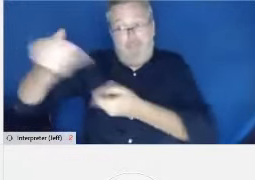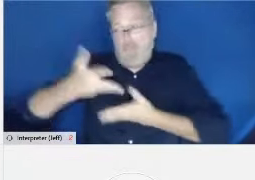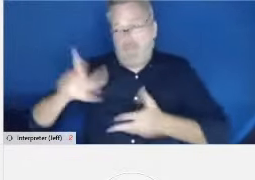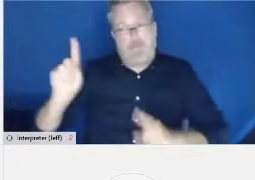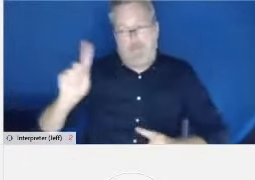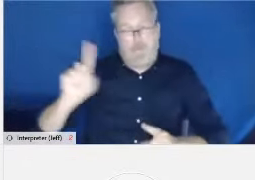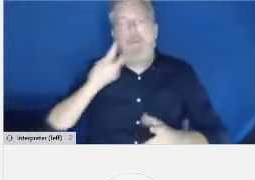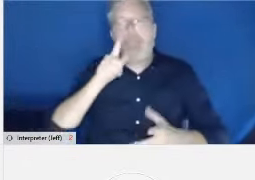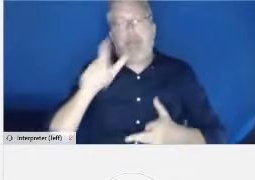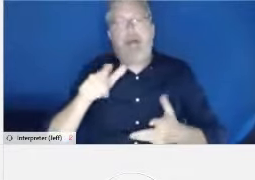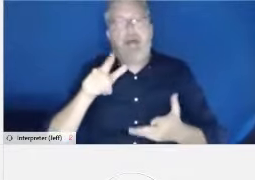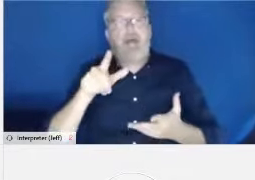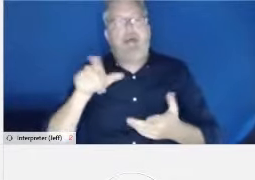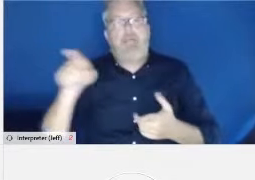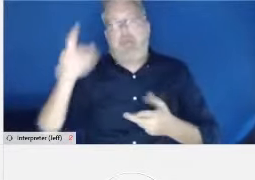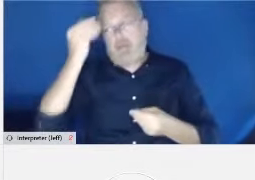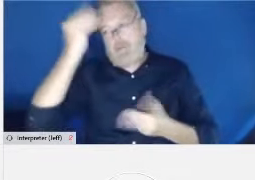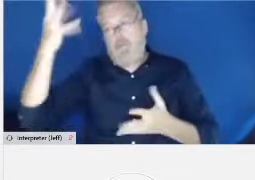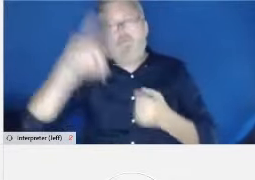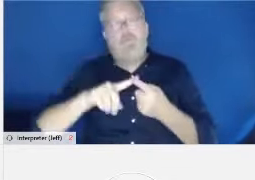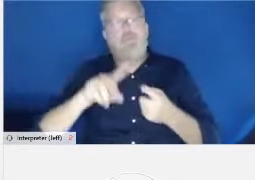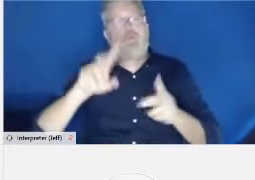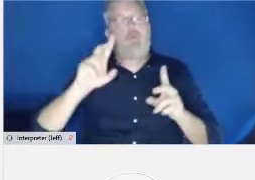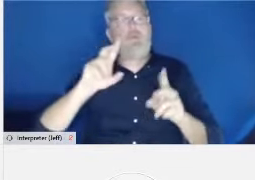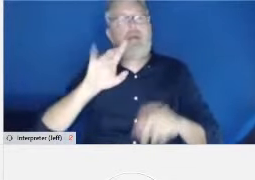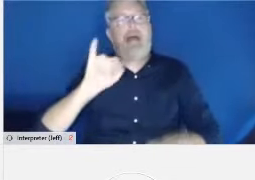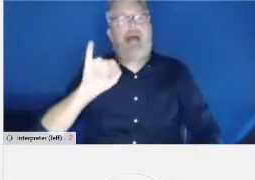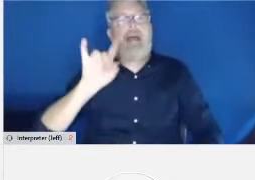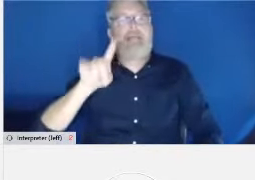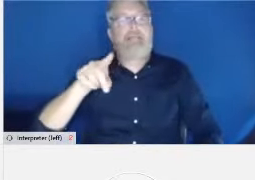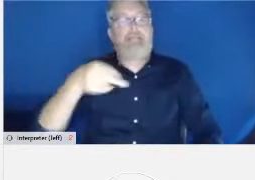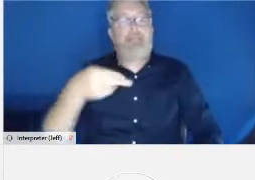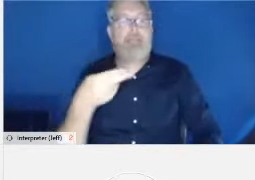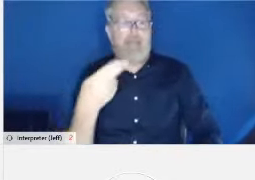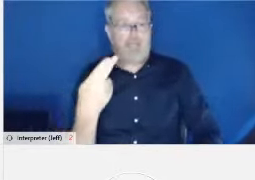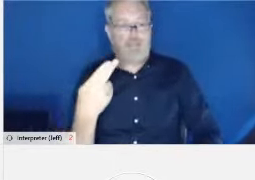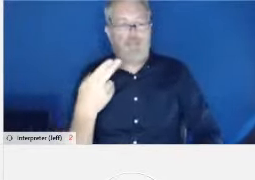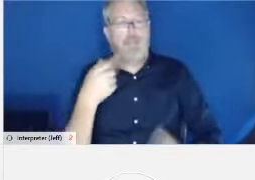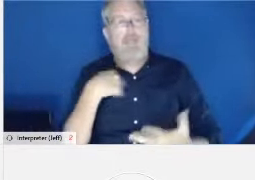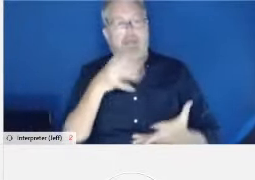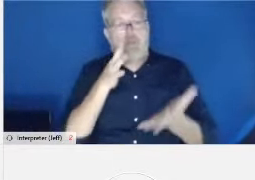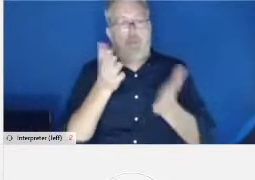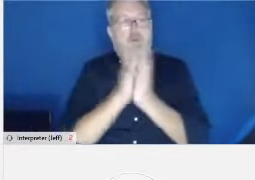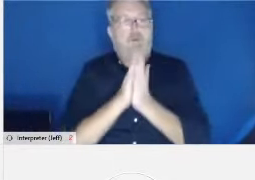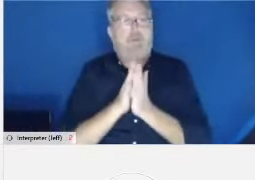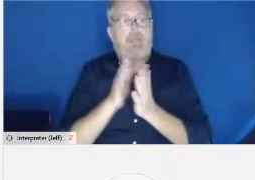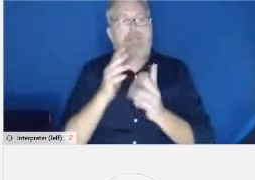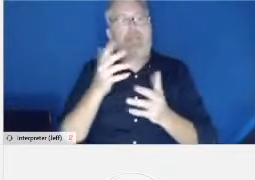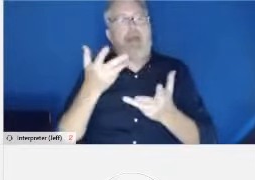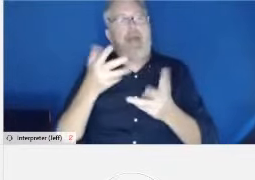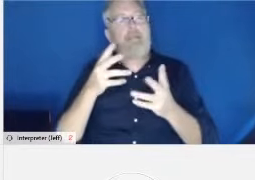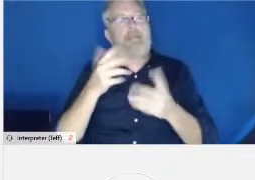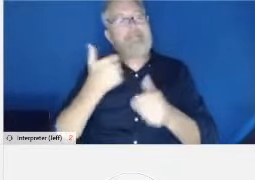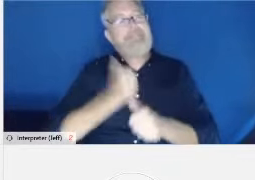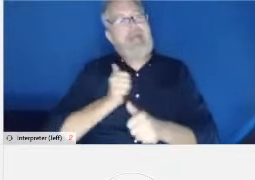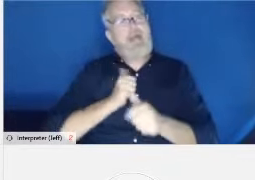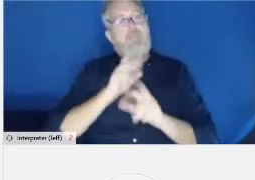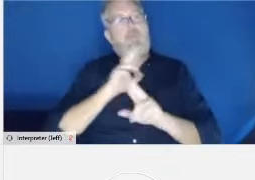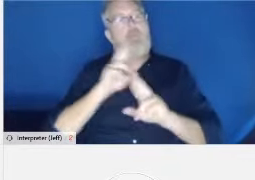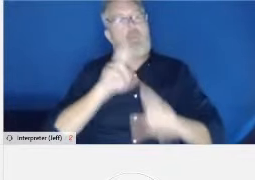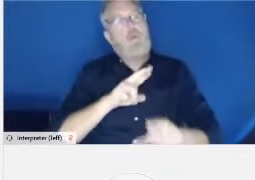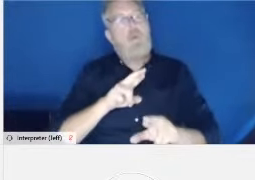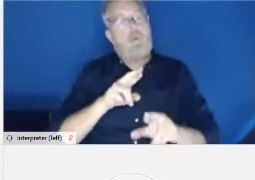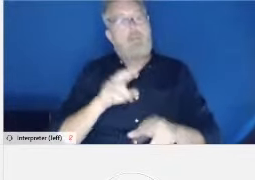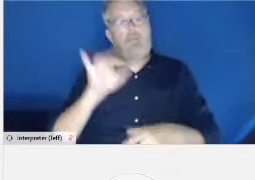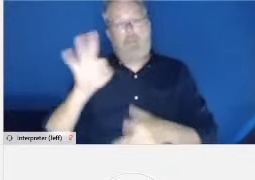to us. They'll be reported directly to the Iowa Department of Public Health, but that's why we're requesting the self-reporting questionnaire. And so for